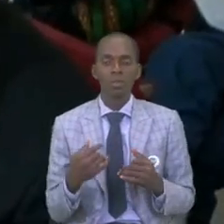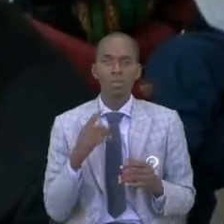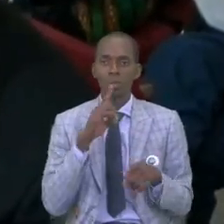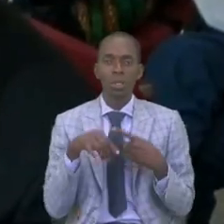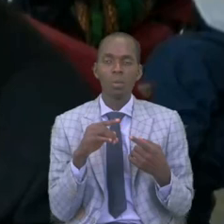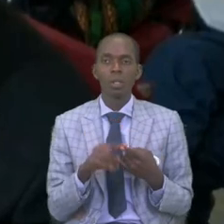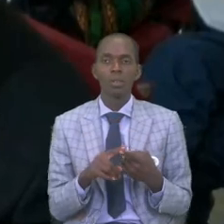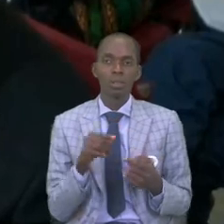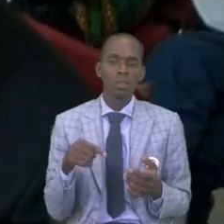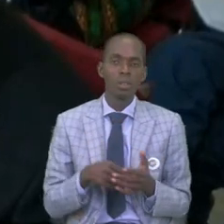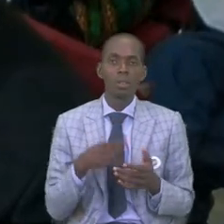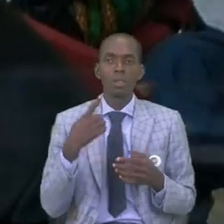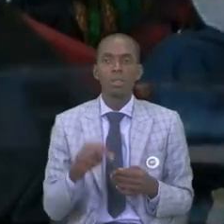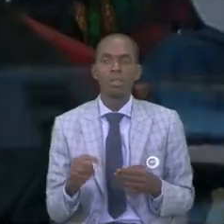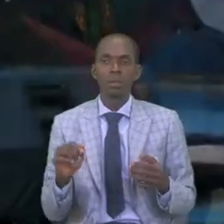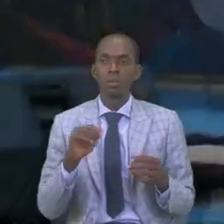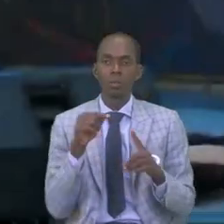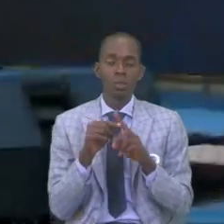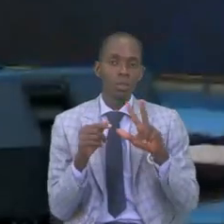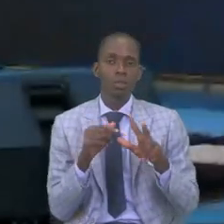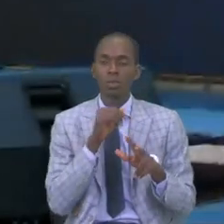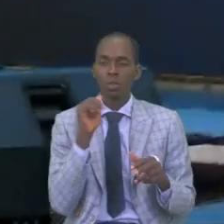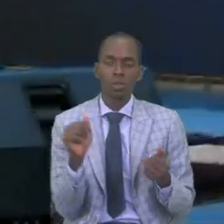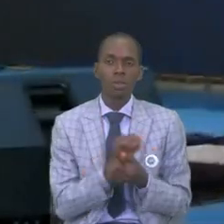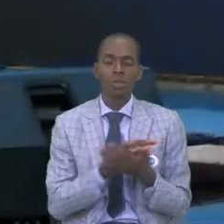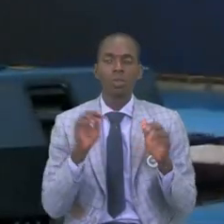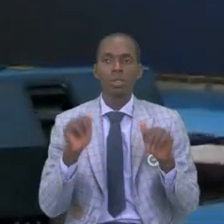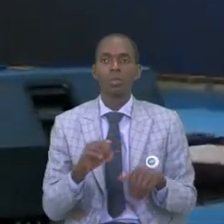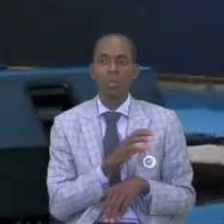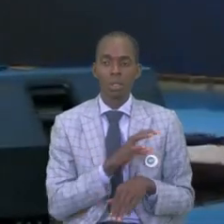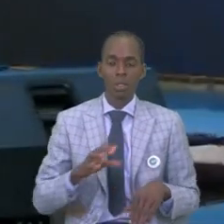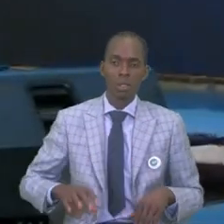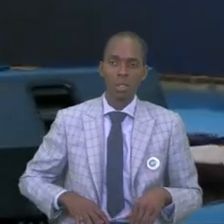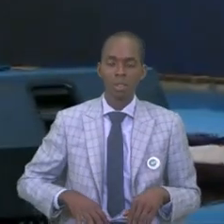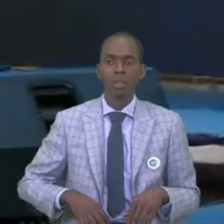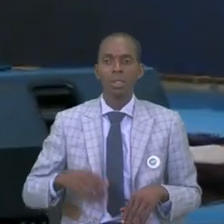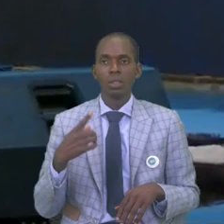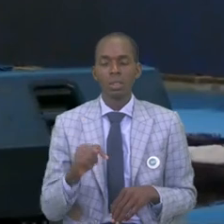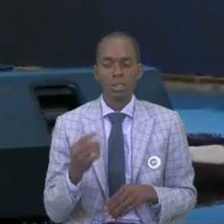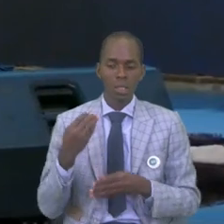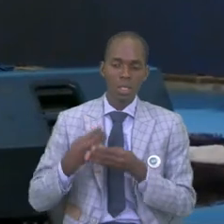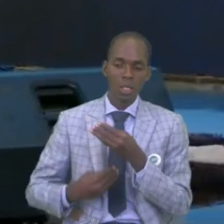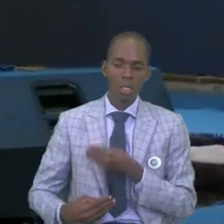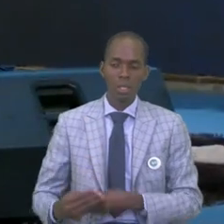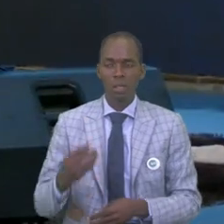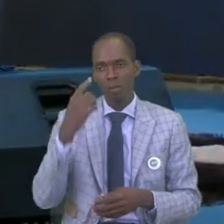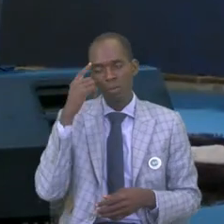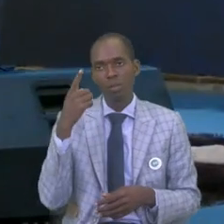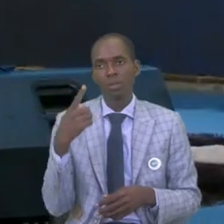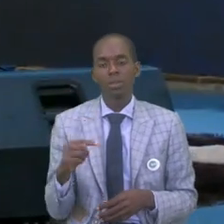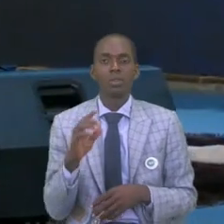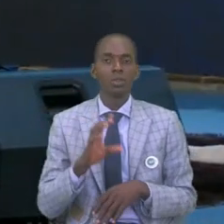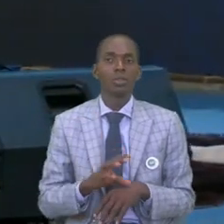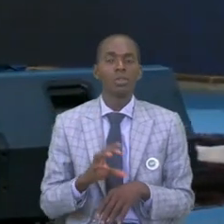the indestructible Christ, the heir for the church. The heir for the church. We're looking